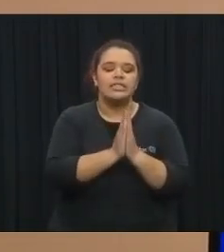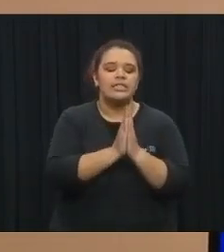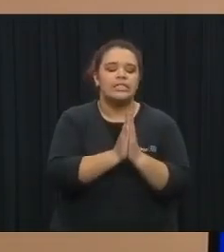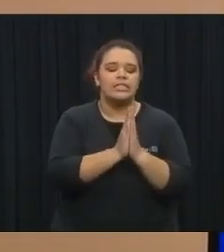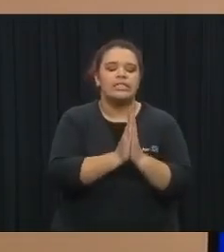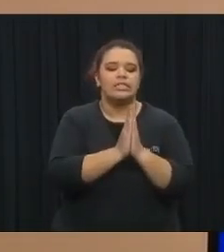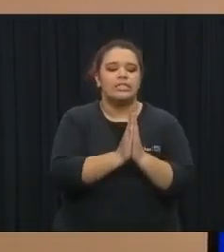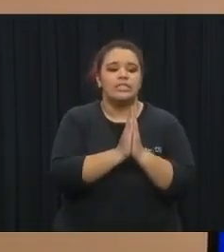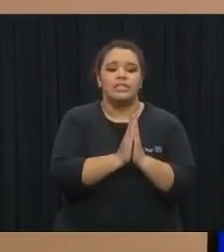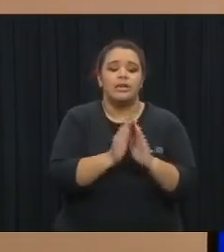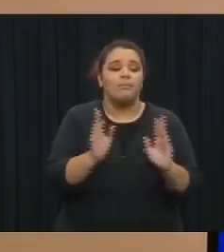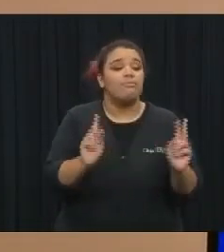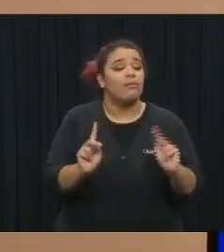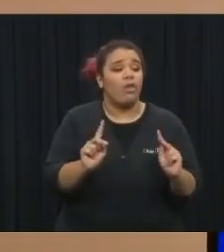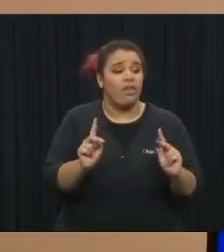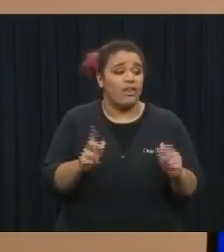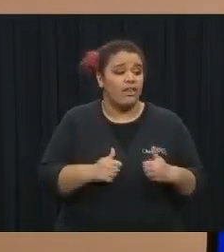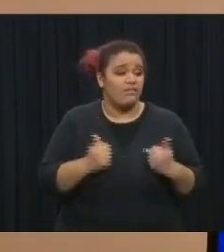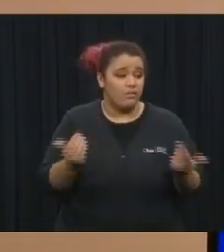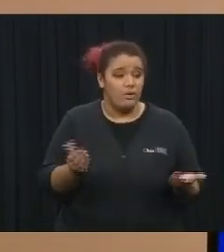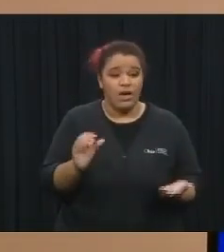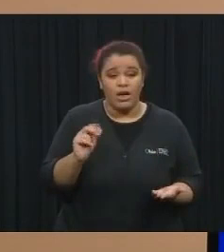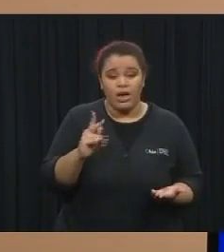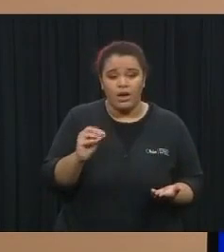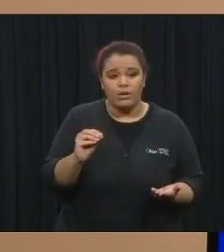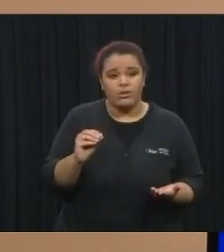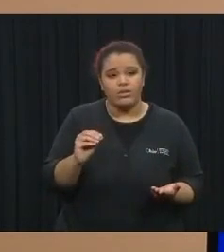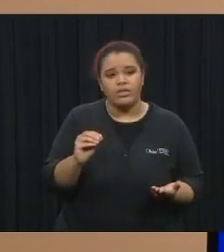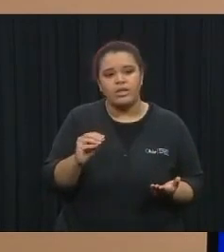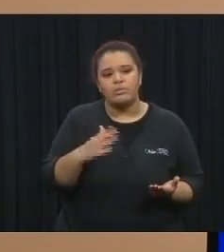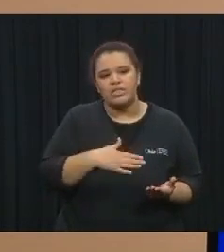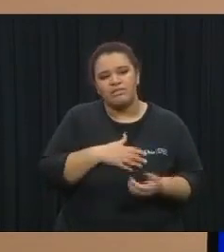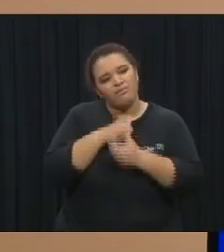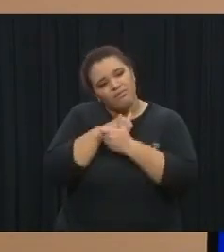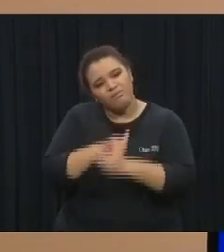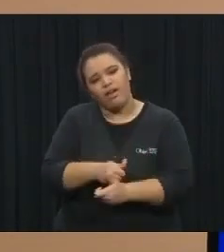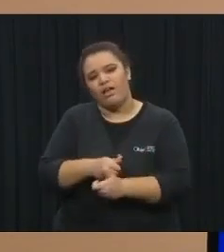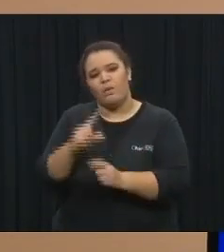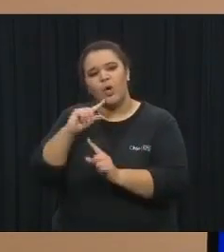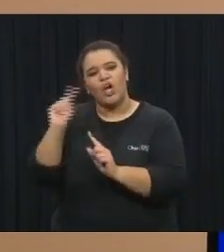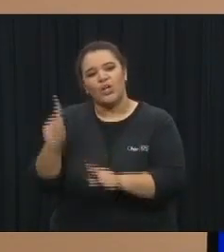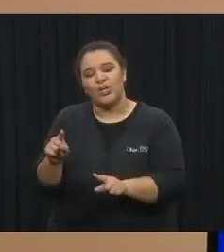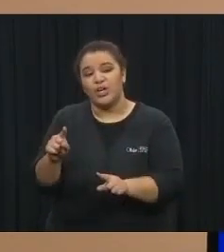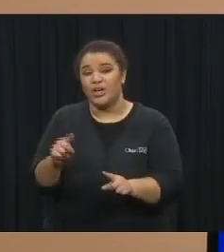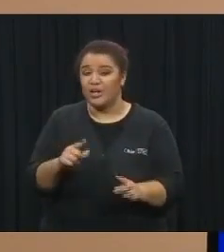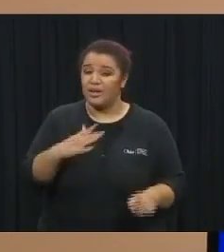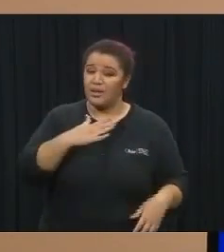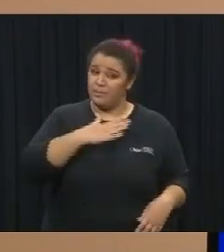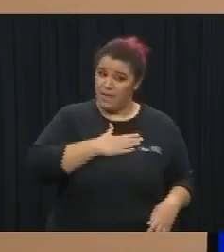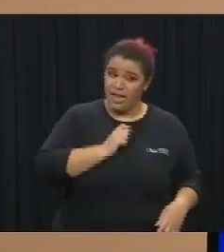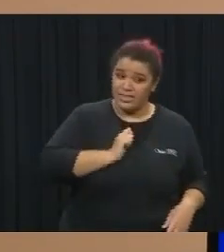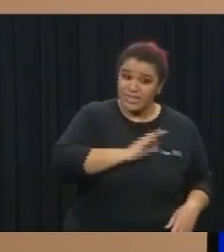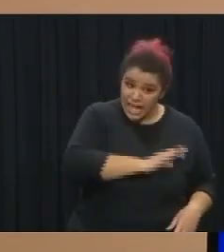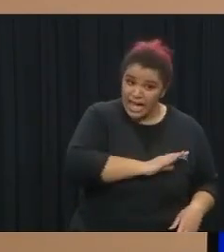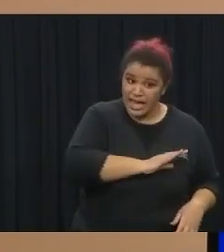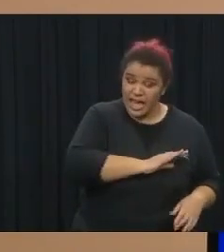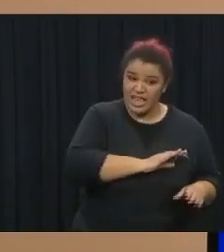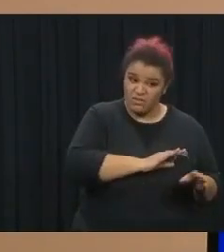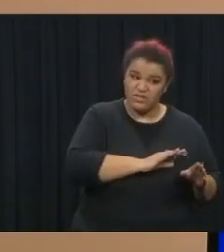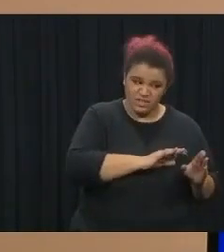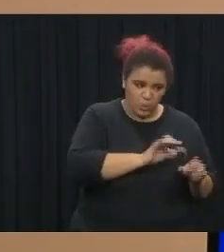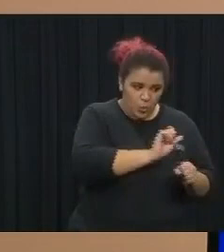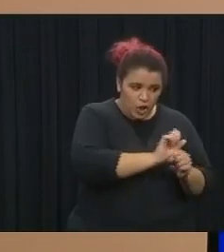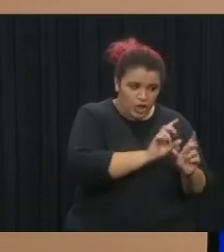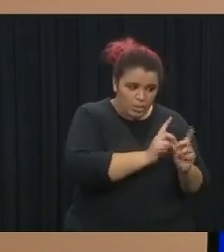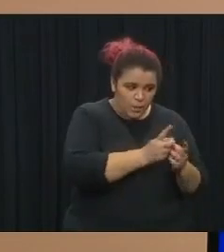team focused on taking care of the sick and doing that detective work and tracing these things to keep us safe and